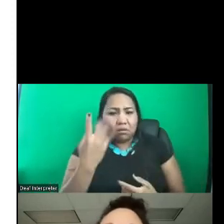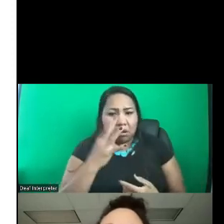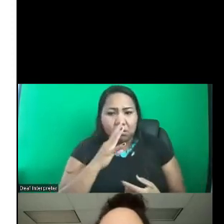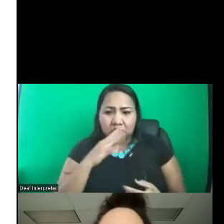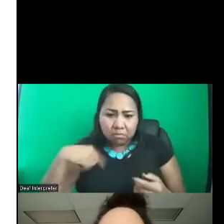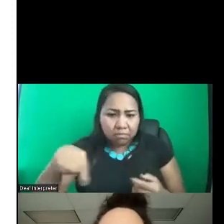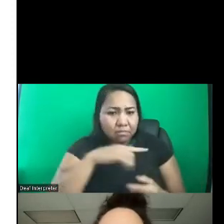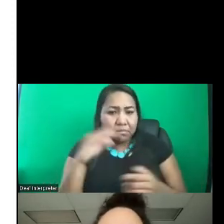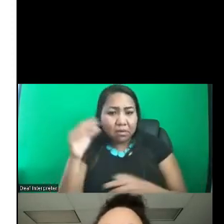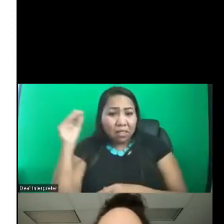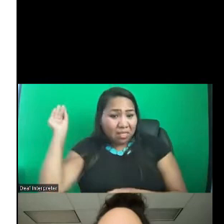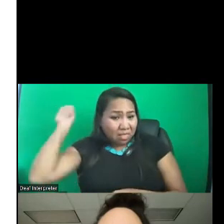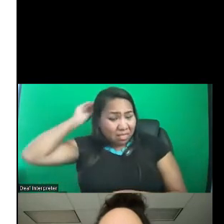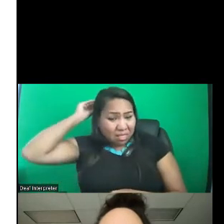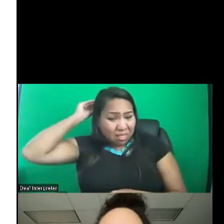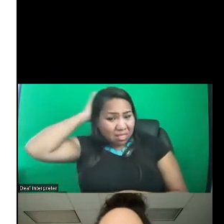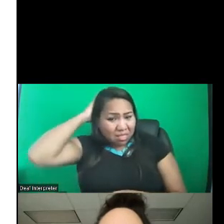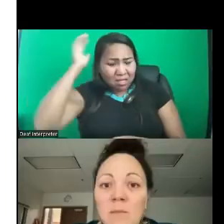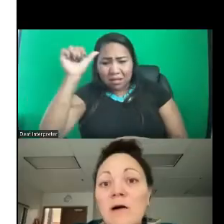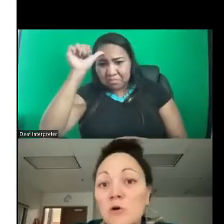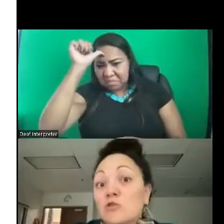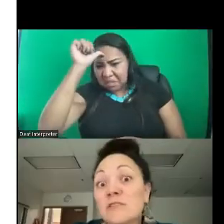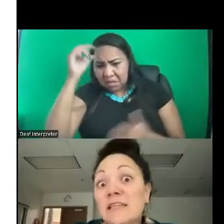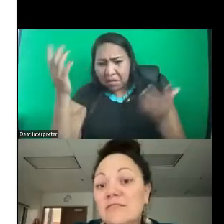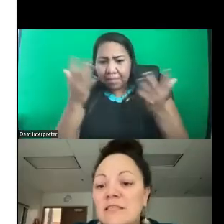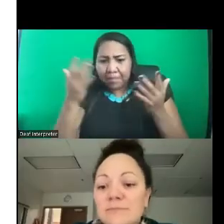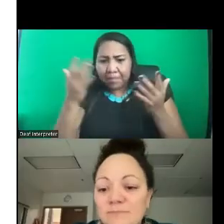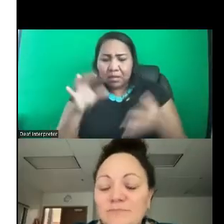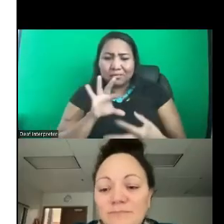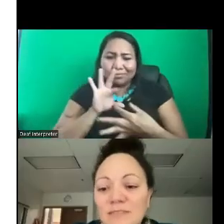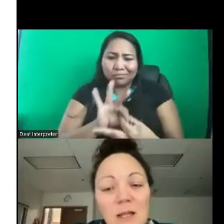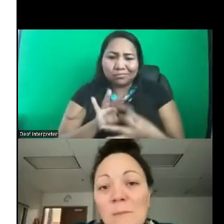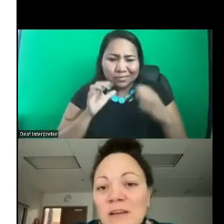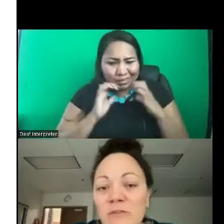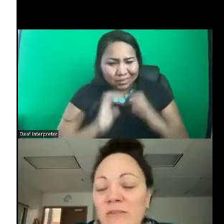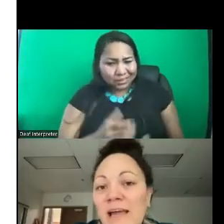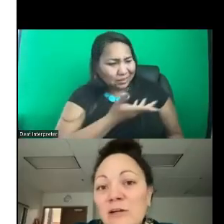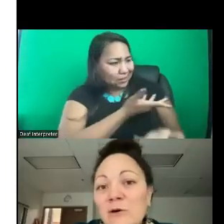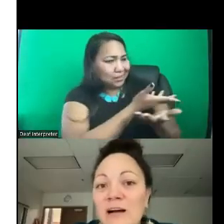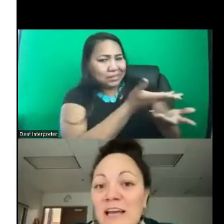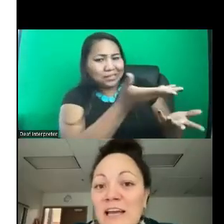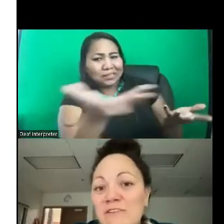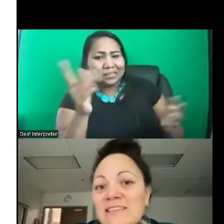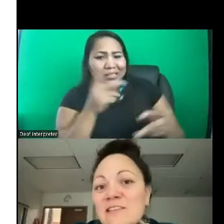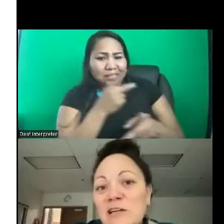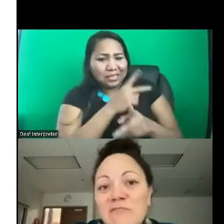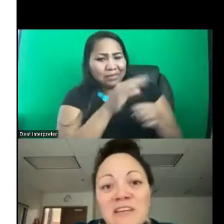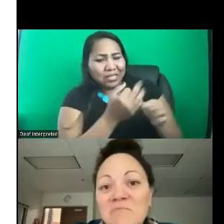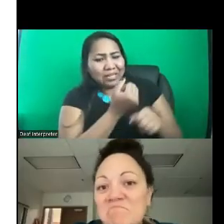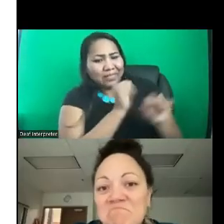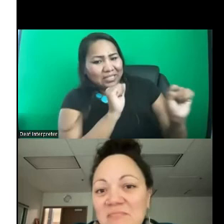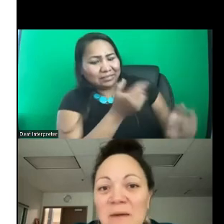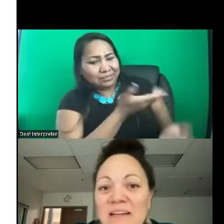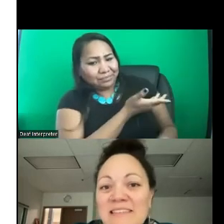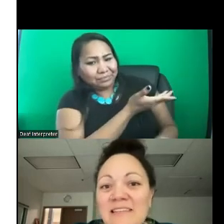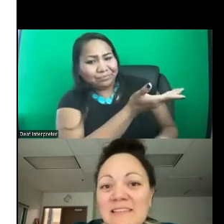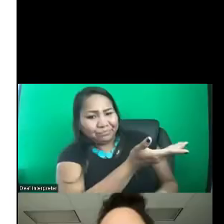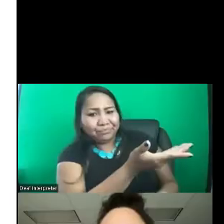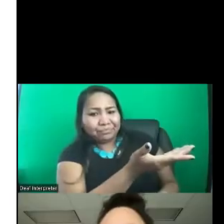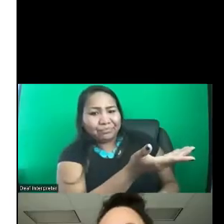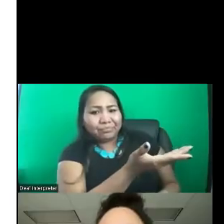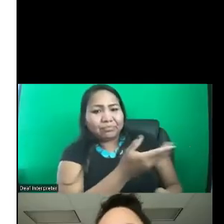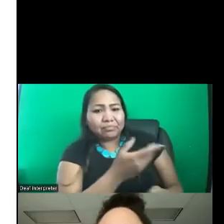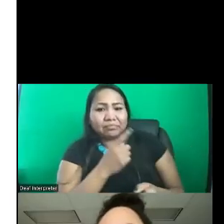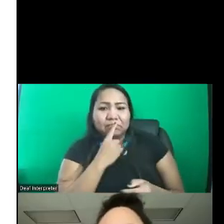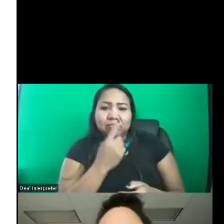with your clients here about cultural safety? But other than that, an IV is still an IV. Medicine